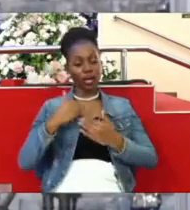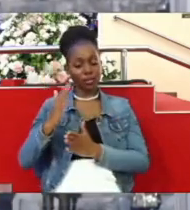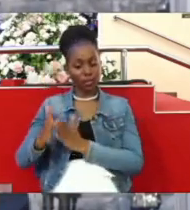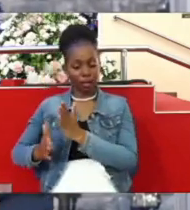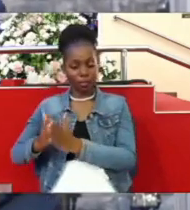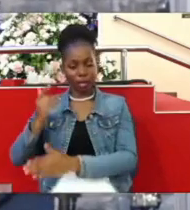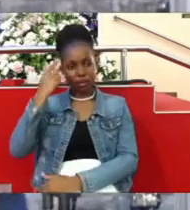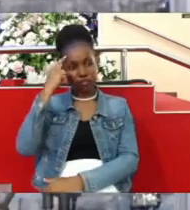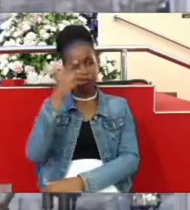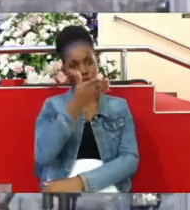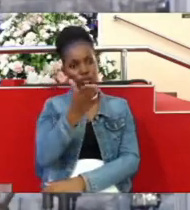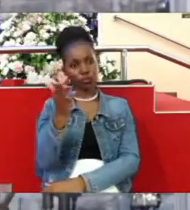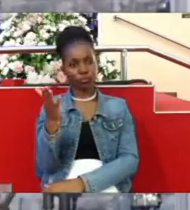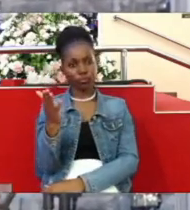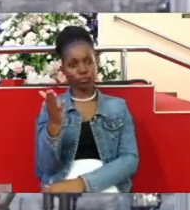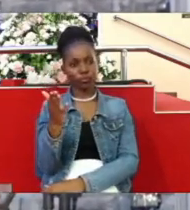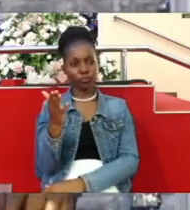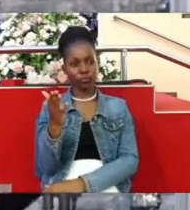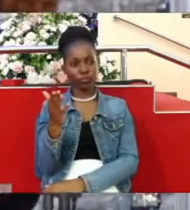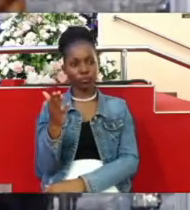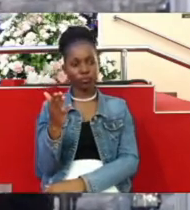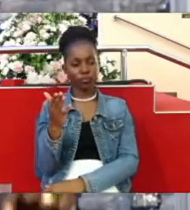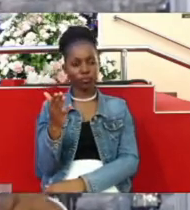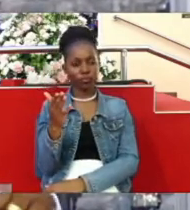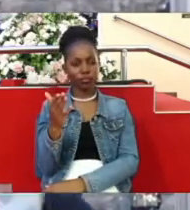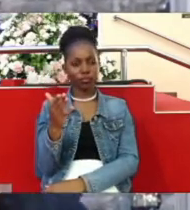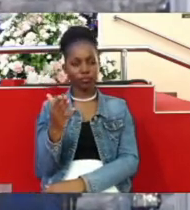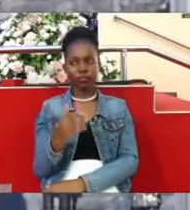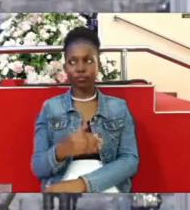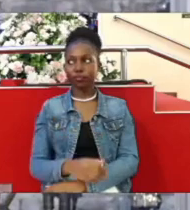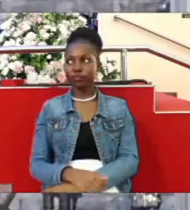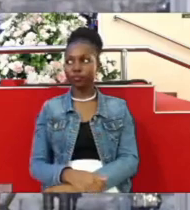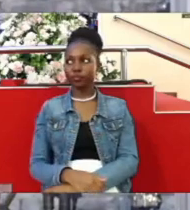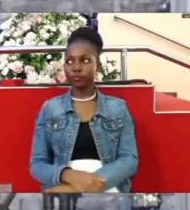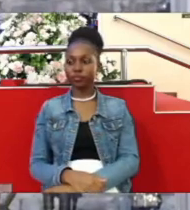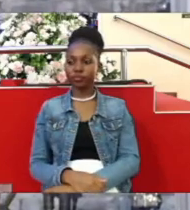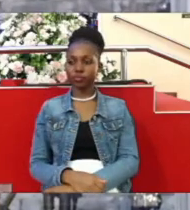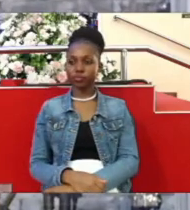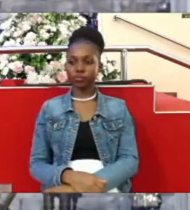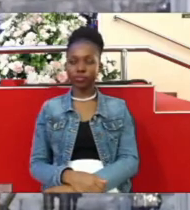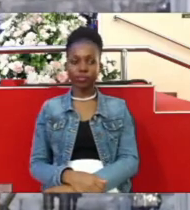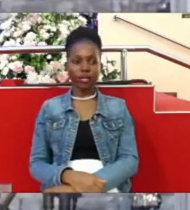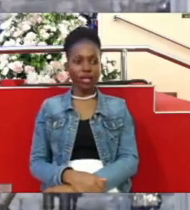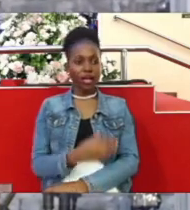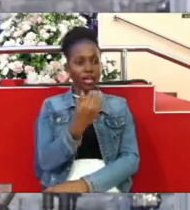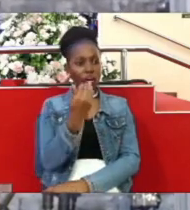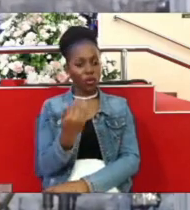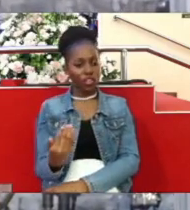Did you know that the child Hagar was carrying,